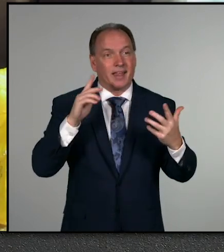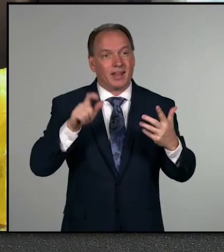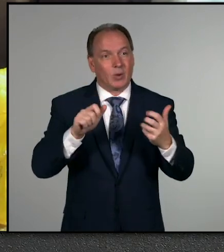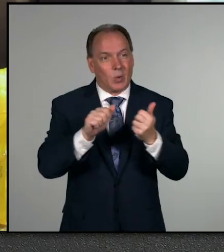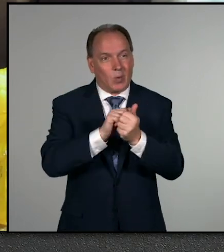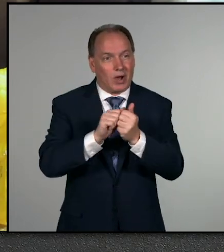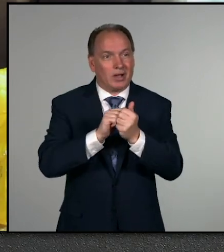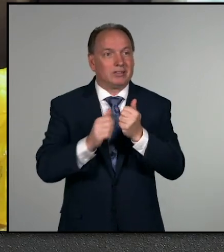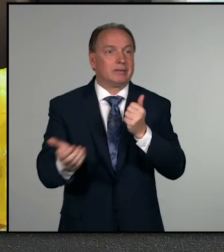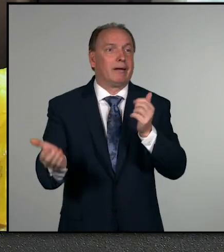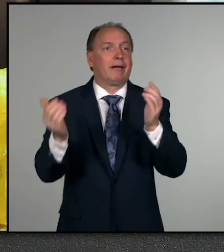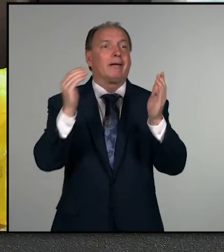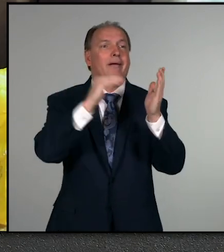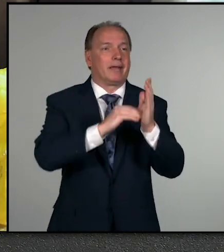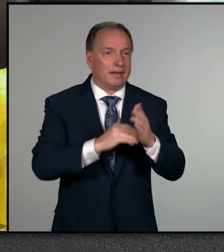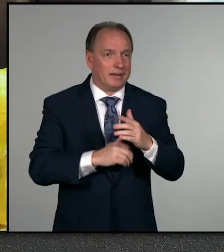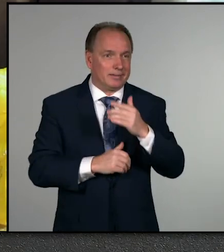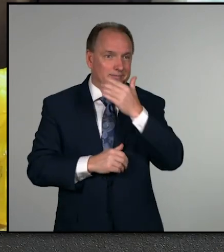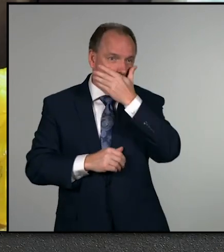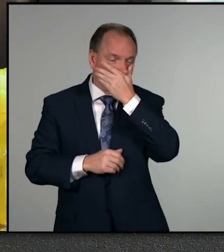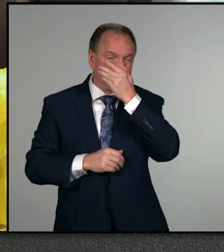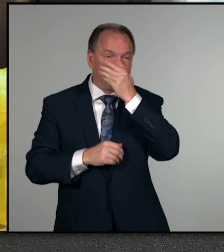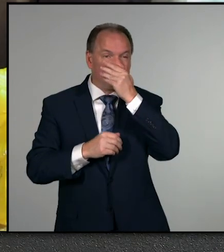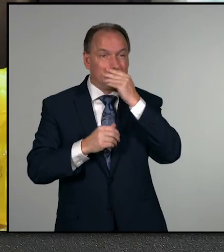had to wash the windows again.